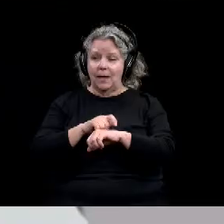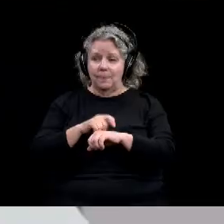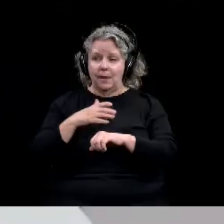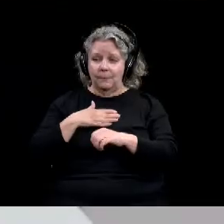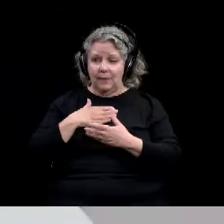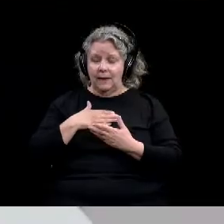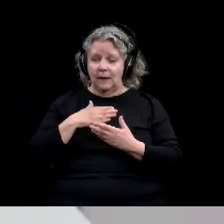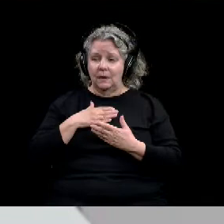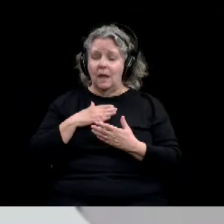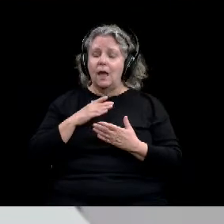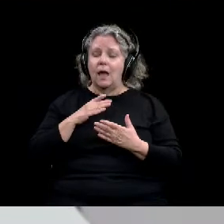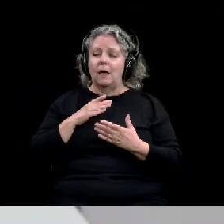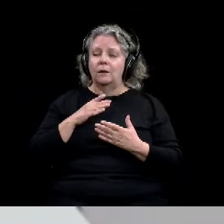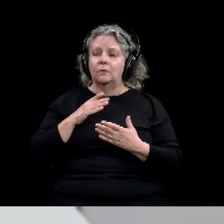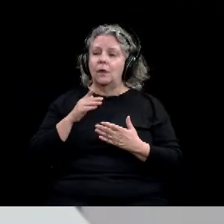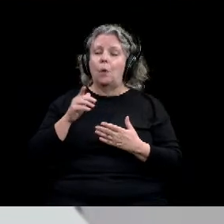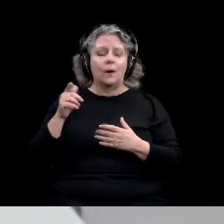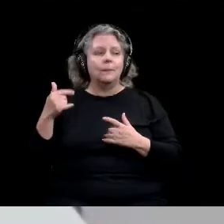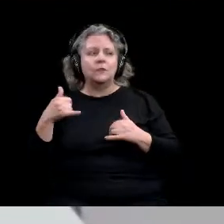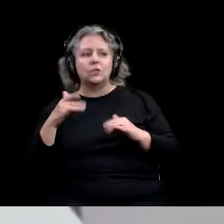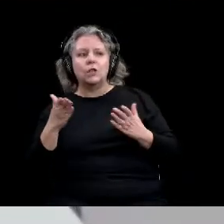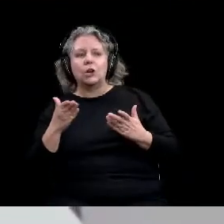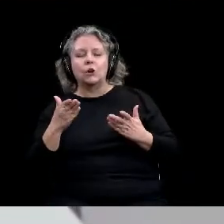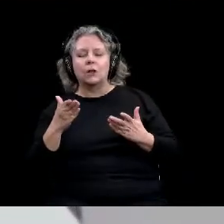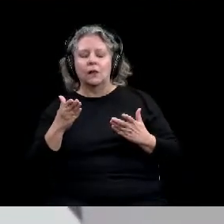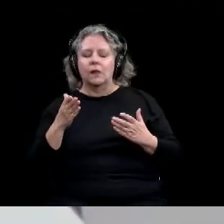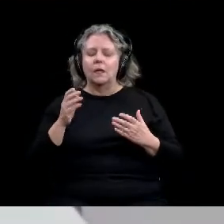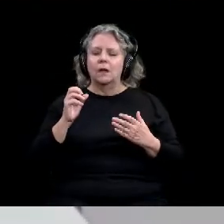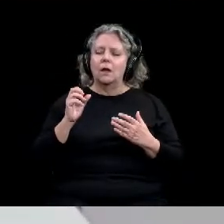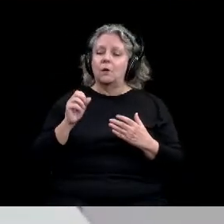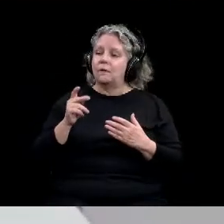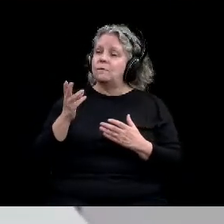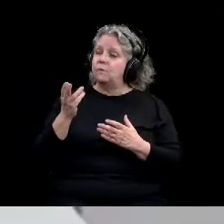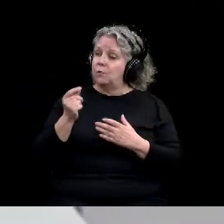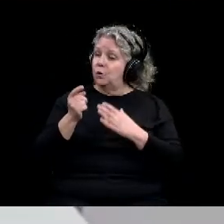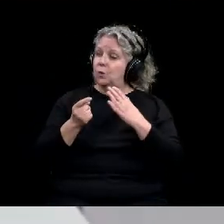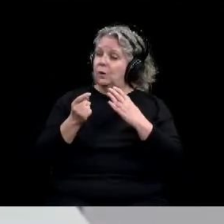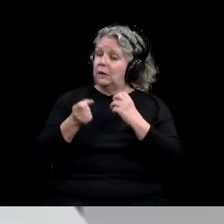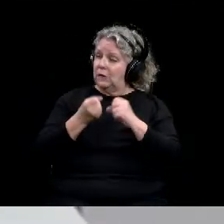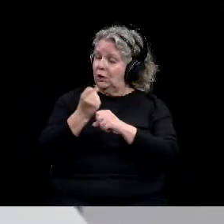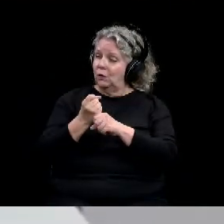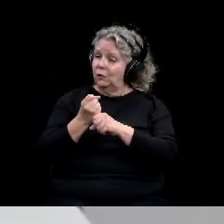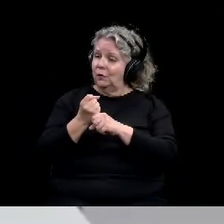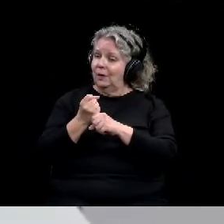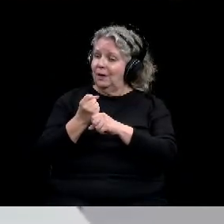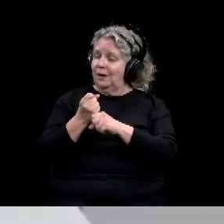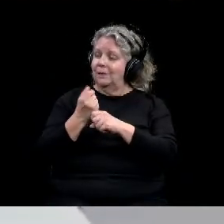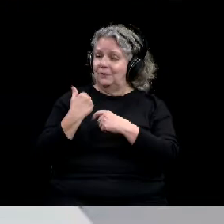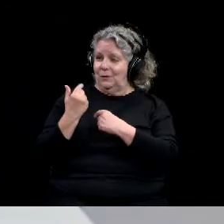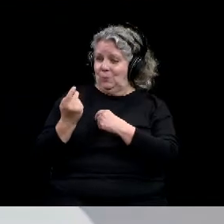been a couple of years since we've worked on a case together in the hospital setting, but during the past year, I've thought so much about you